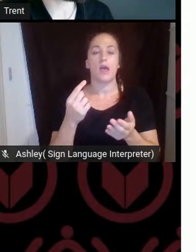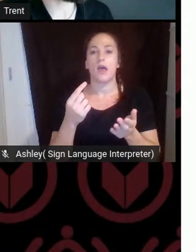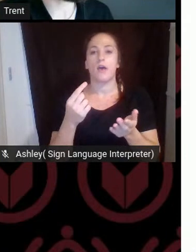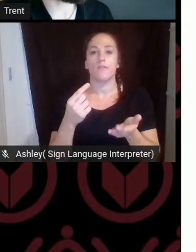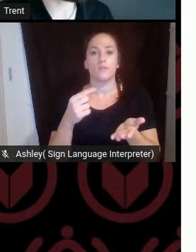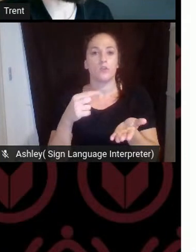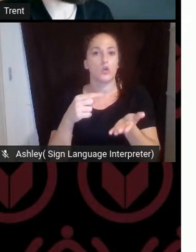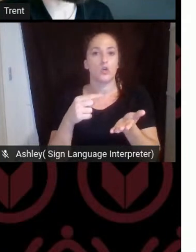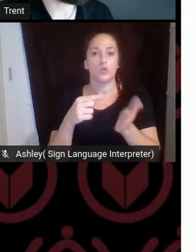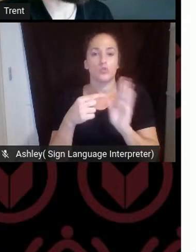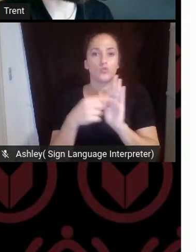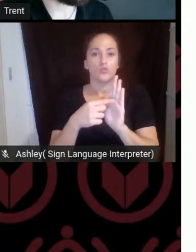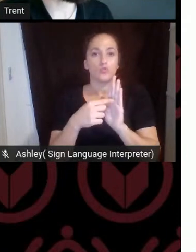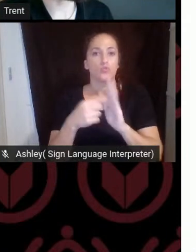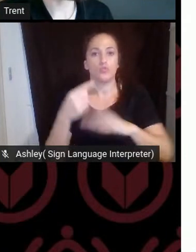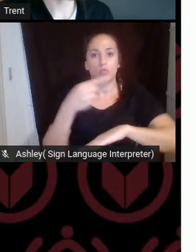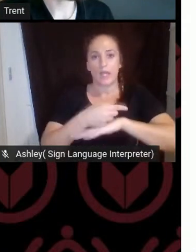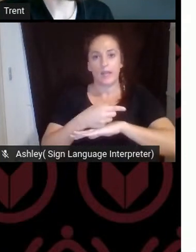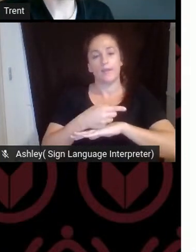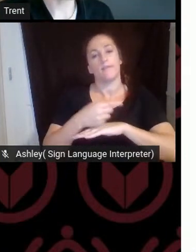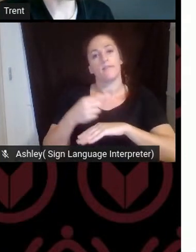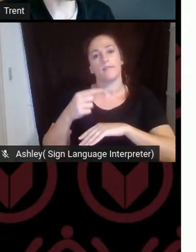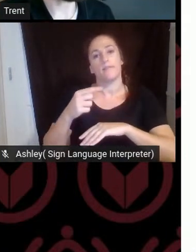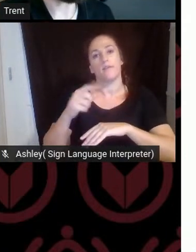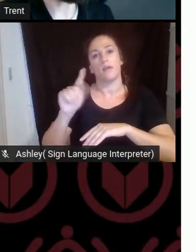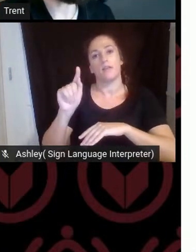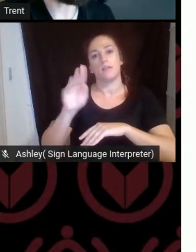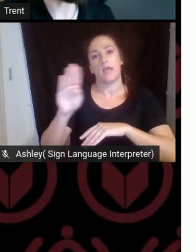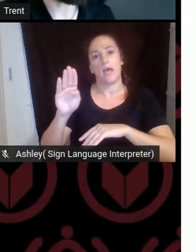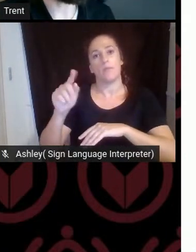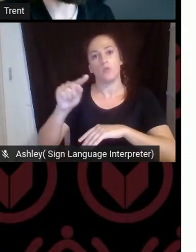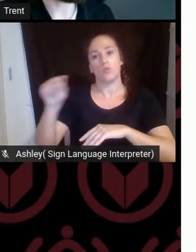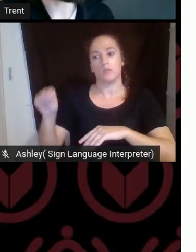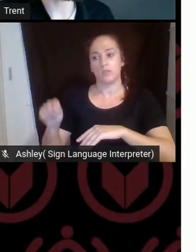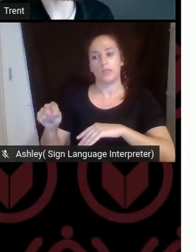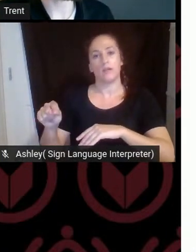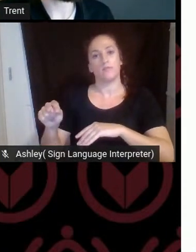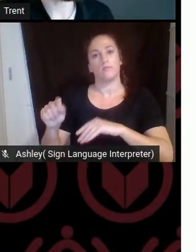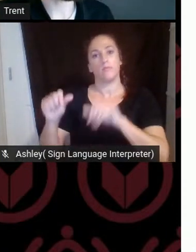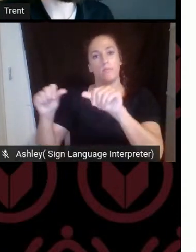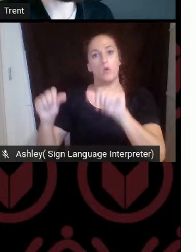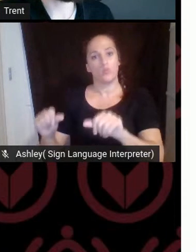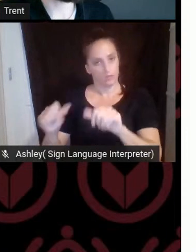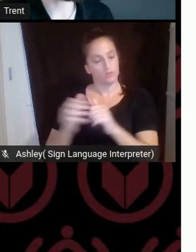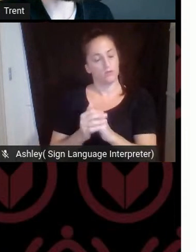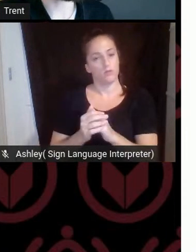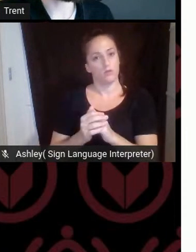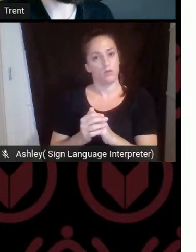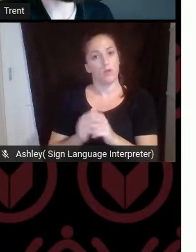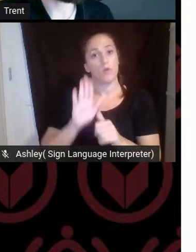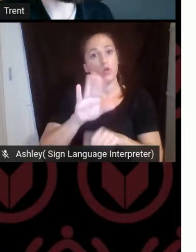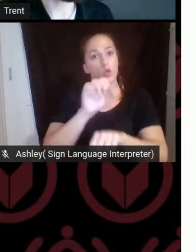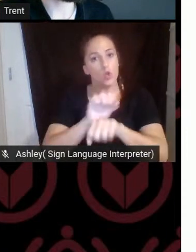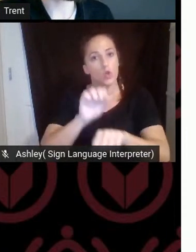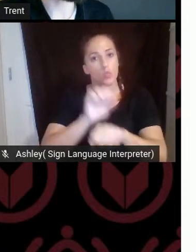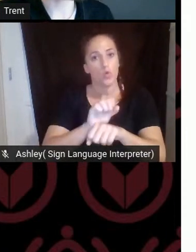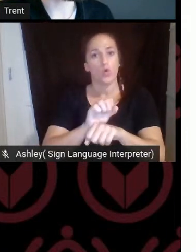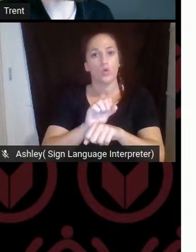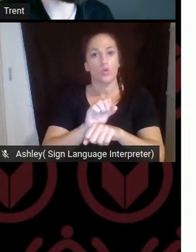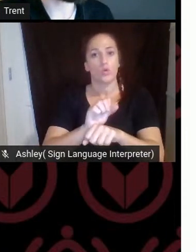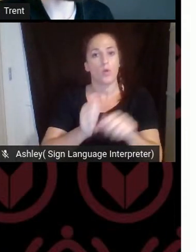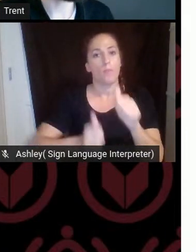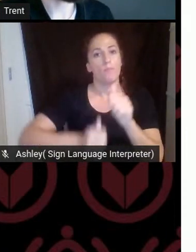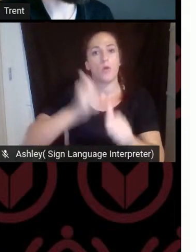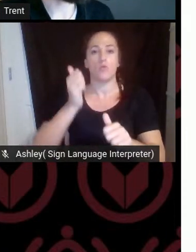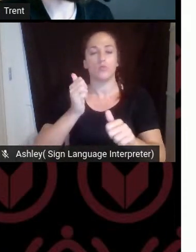up over here under the upcoming tab. But really the major part of your work is going to come from this area here, the